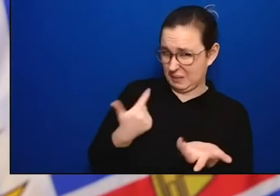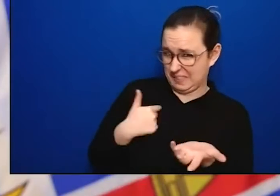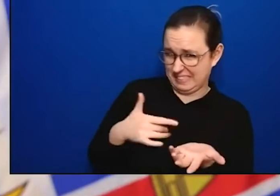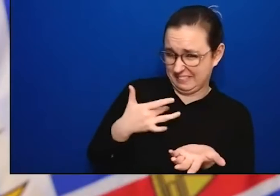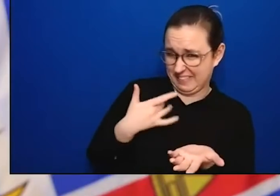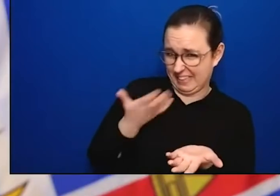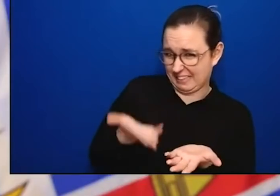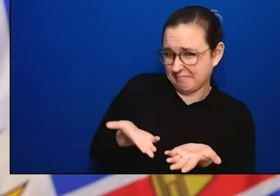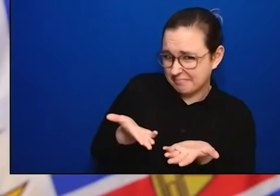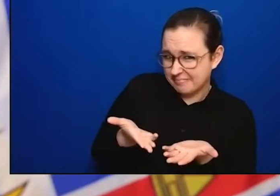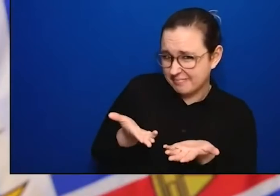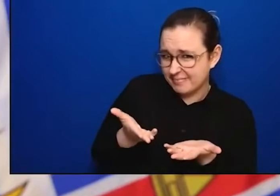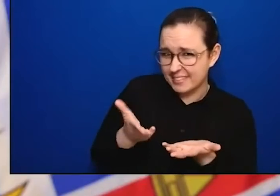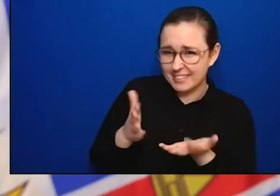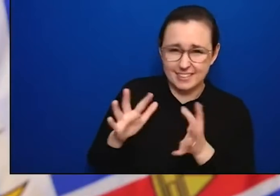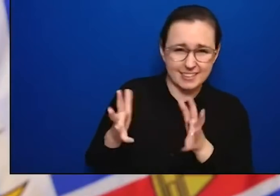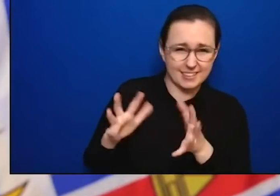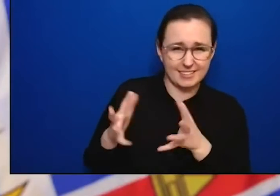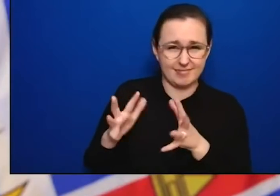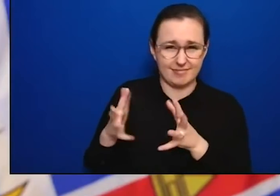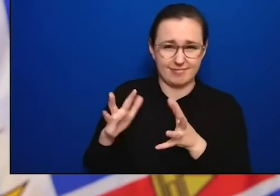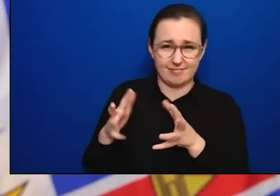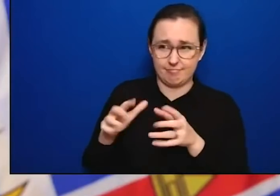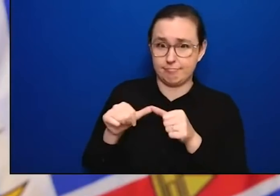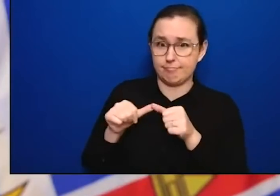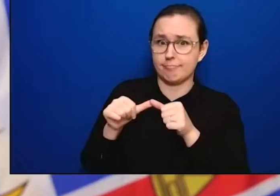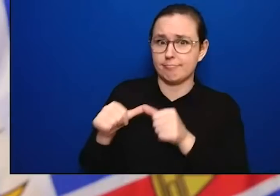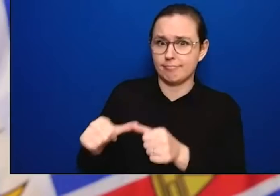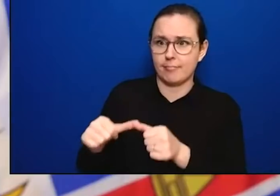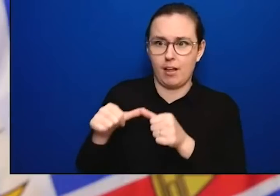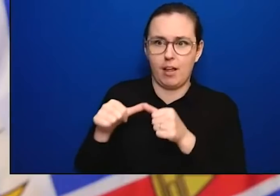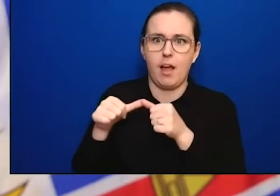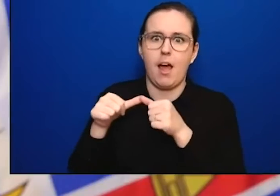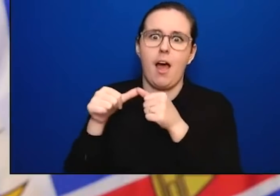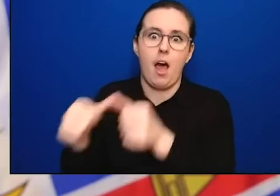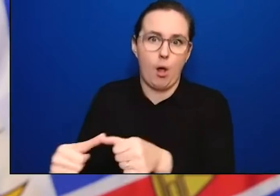the ramifications of masking, and